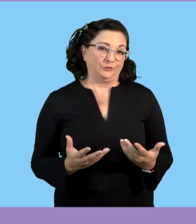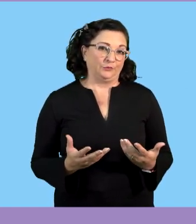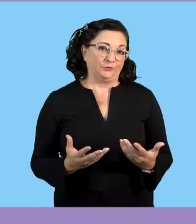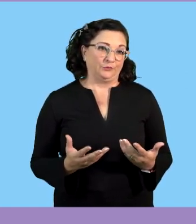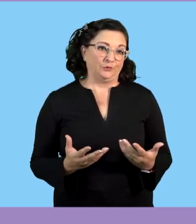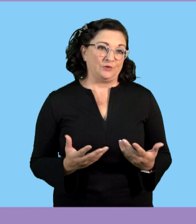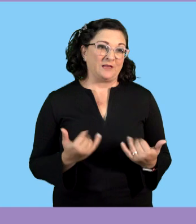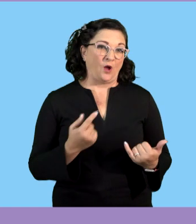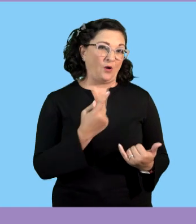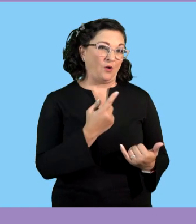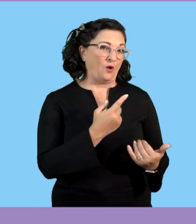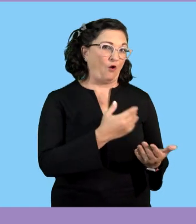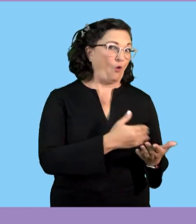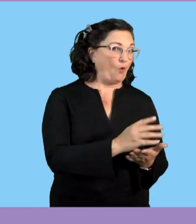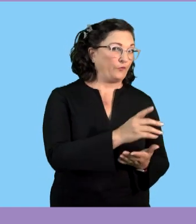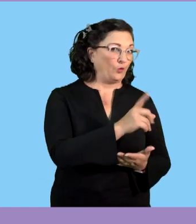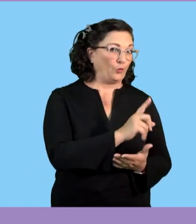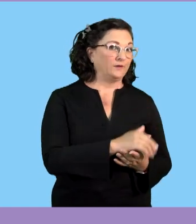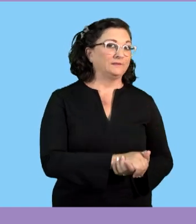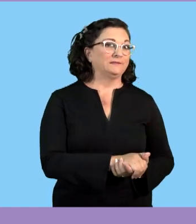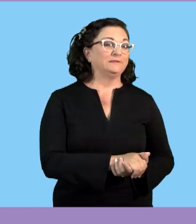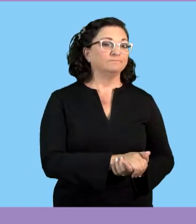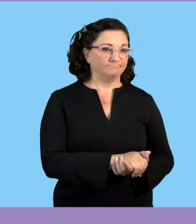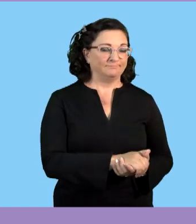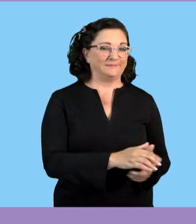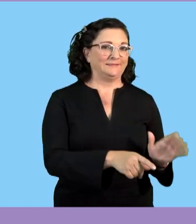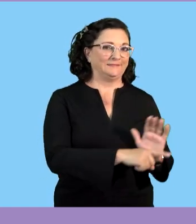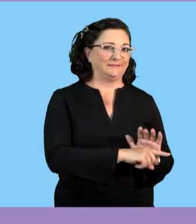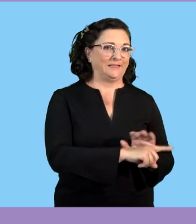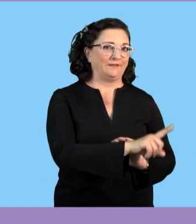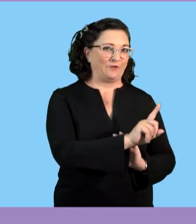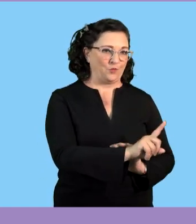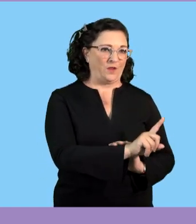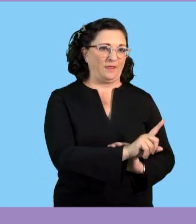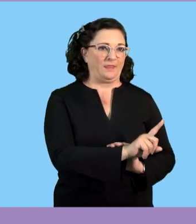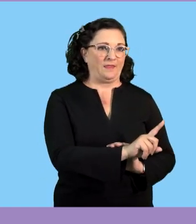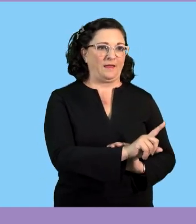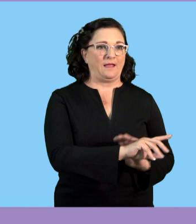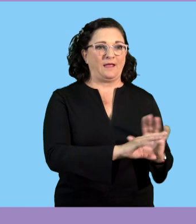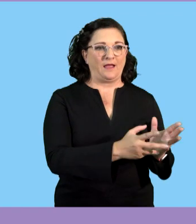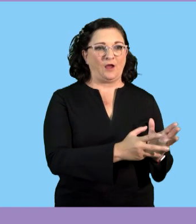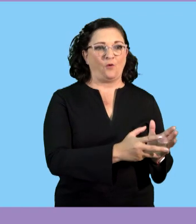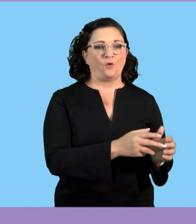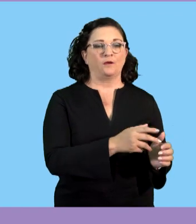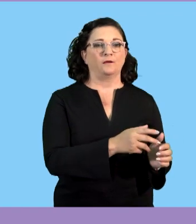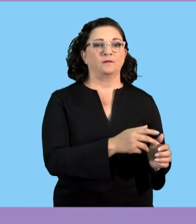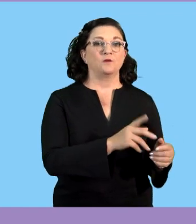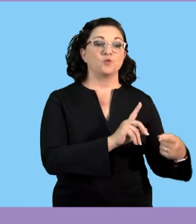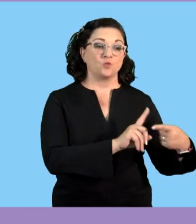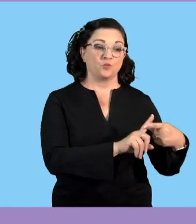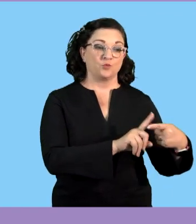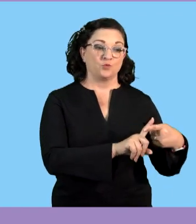do I have to get rid of next? That is that negative 1. How do I do that? I'm going to